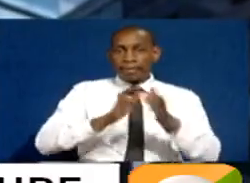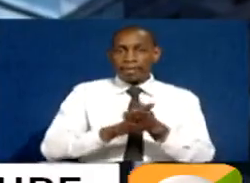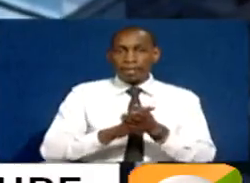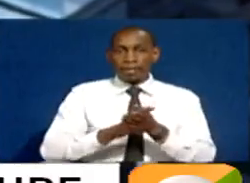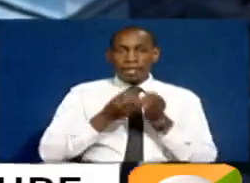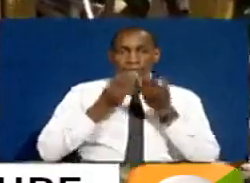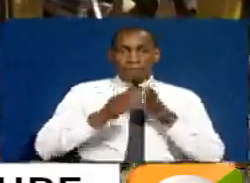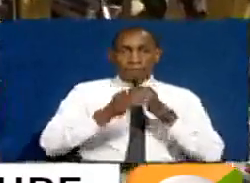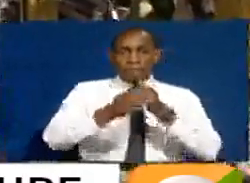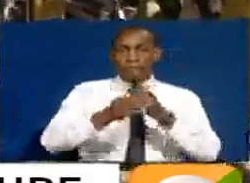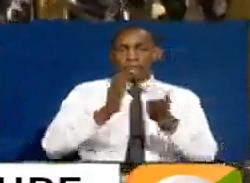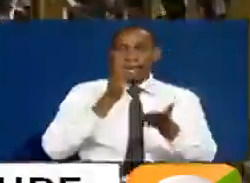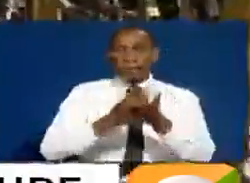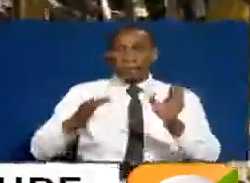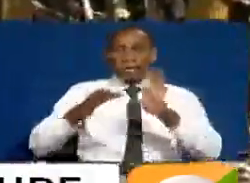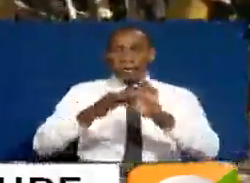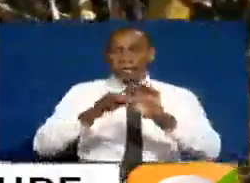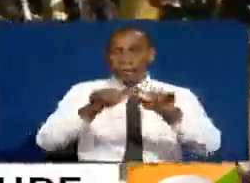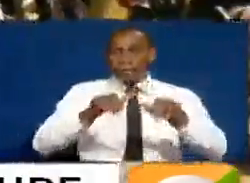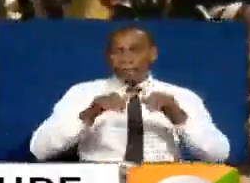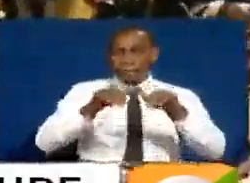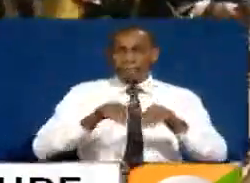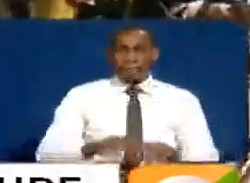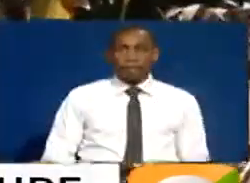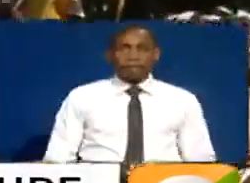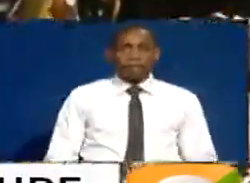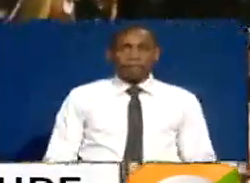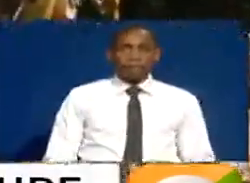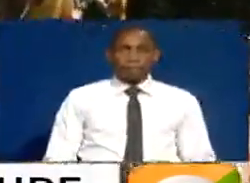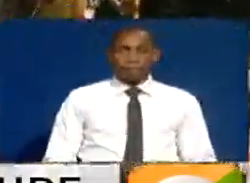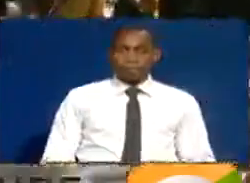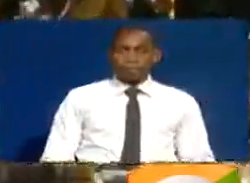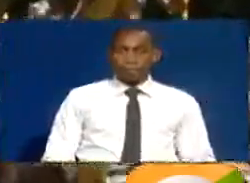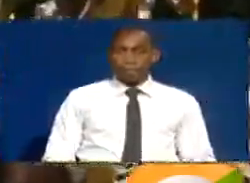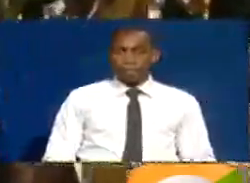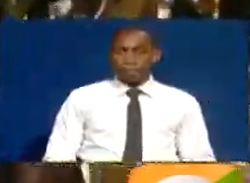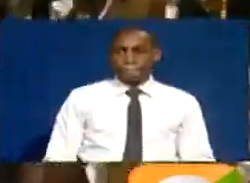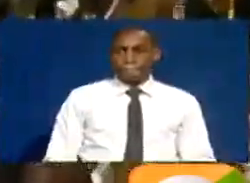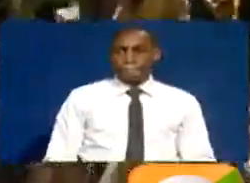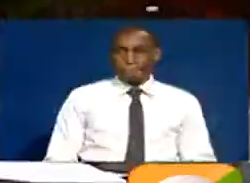data-driven, precise, and connected farming. Dennis Otieno, Citizen TV.